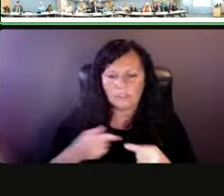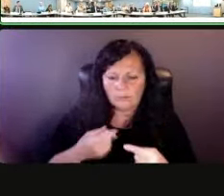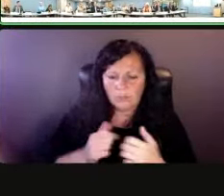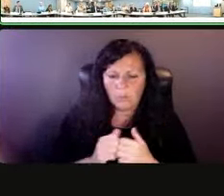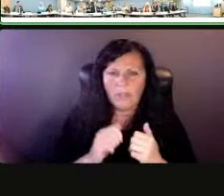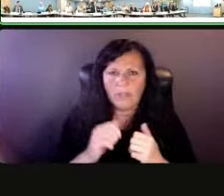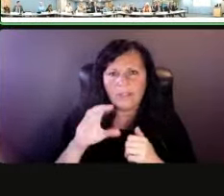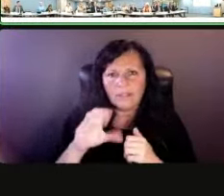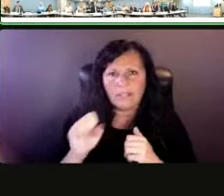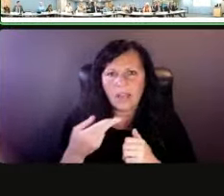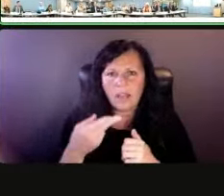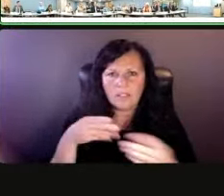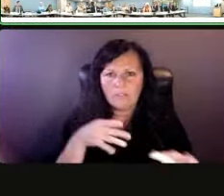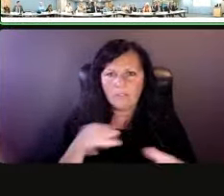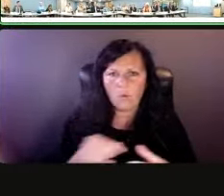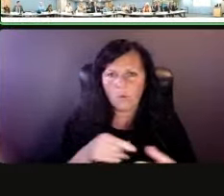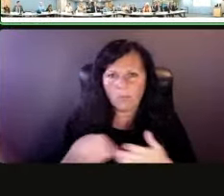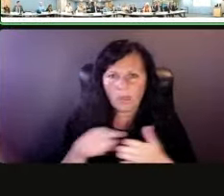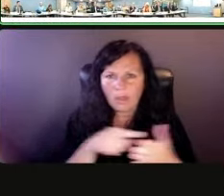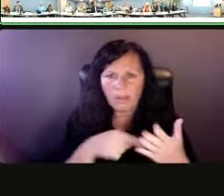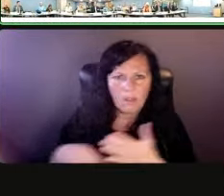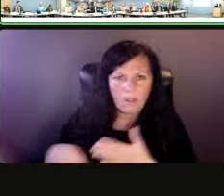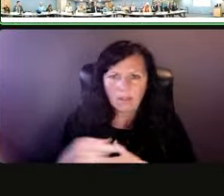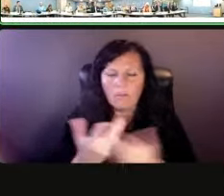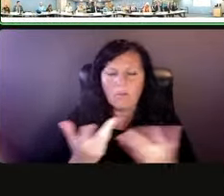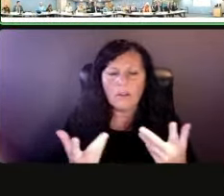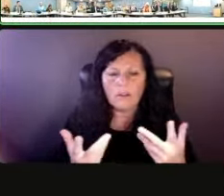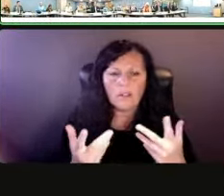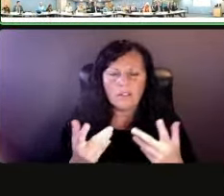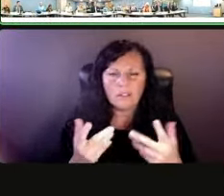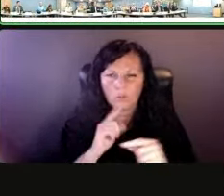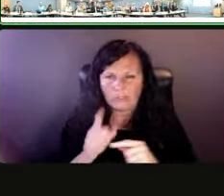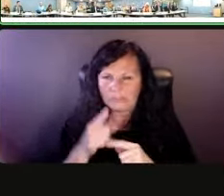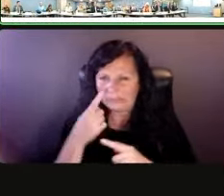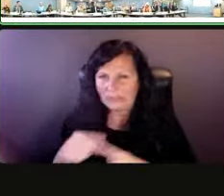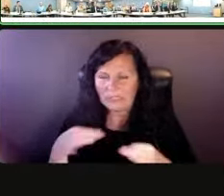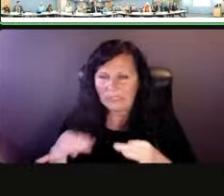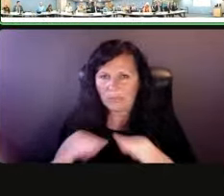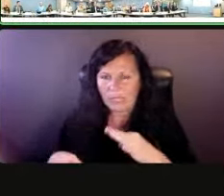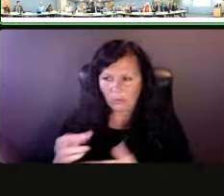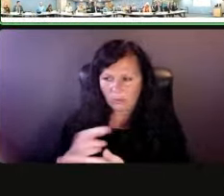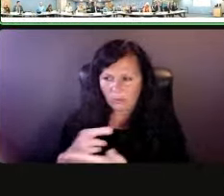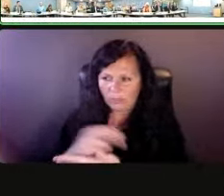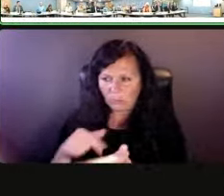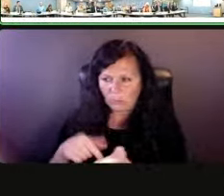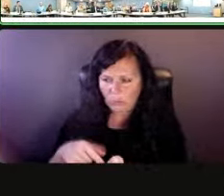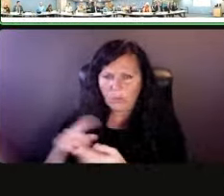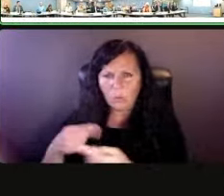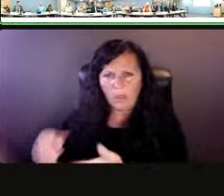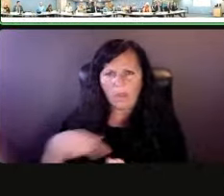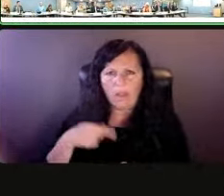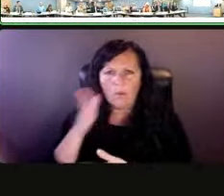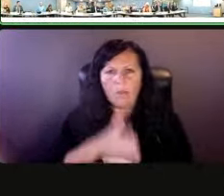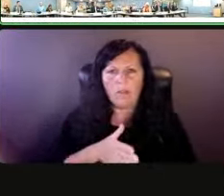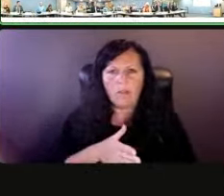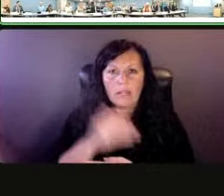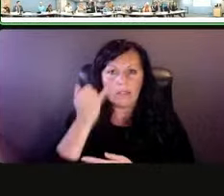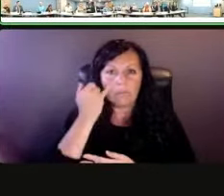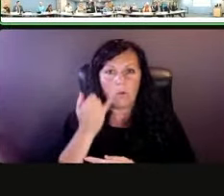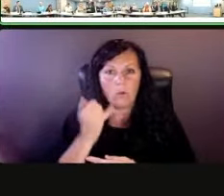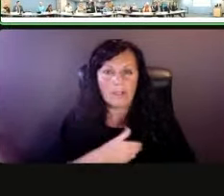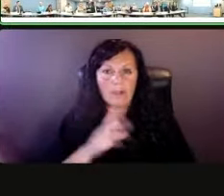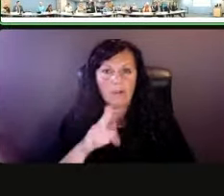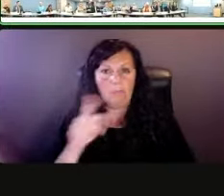just briefly kind of explain, when do we get our revenues and what happens if we don't have enough, you know, in the bank on any given